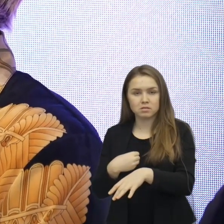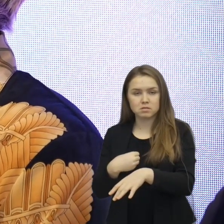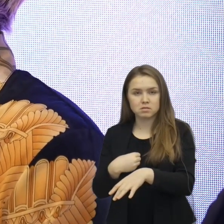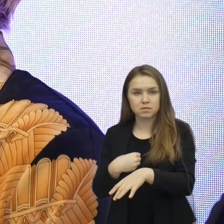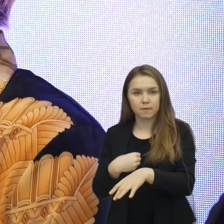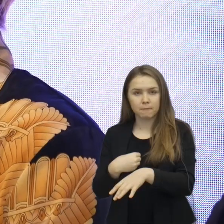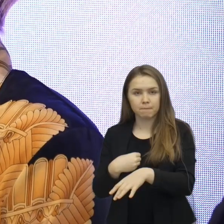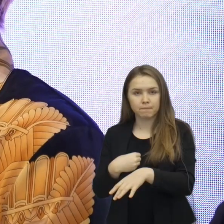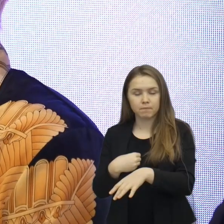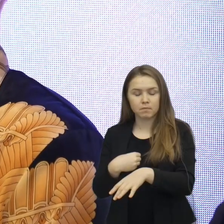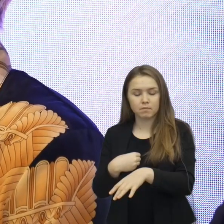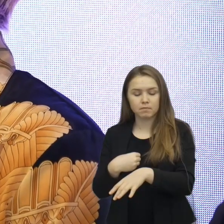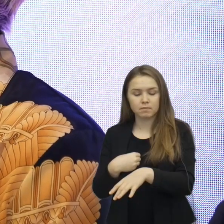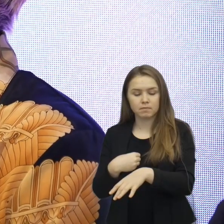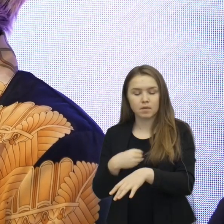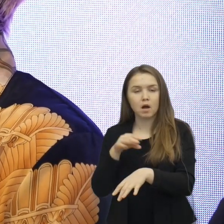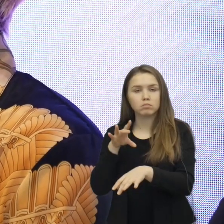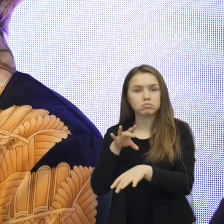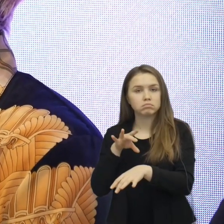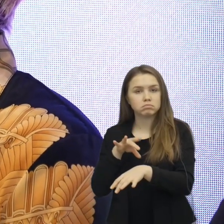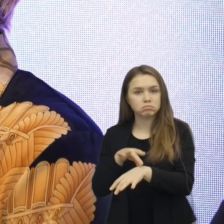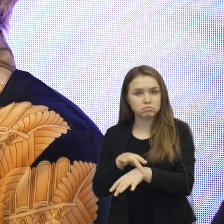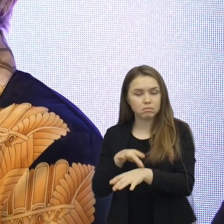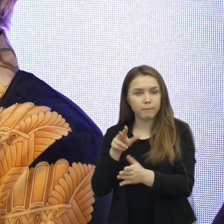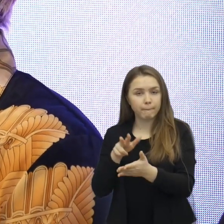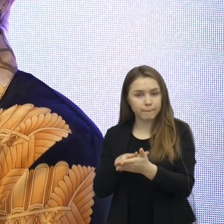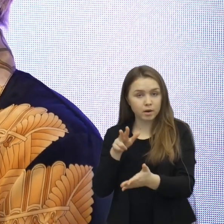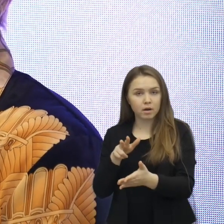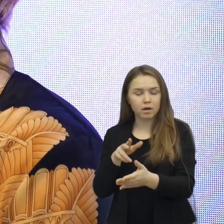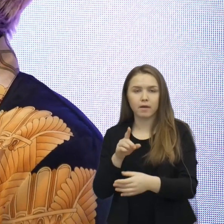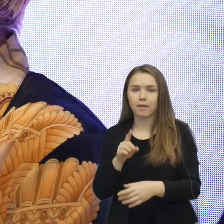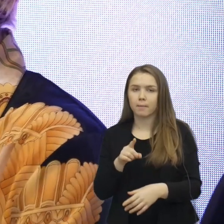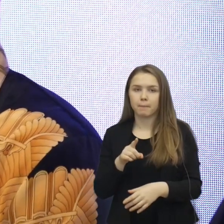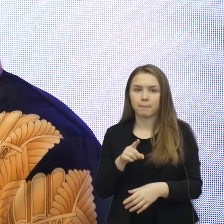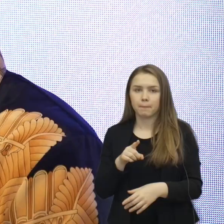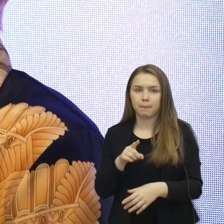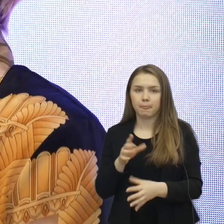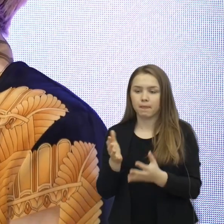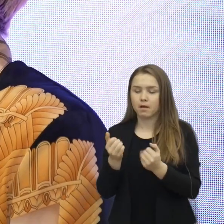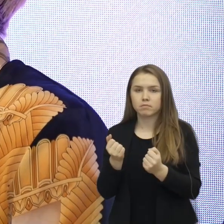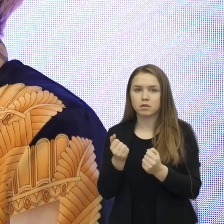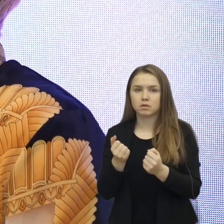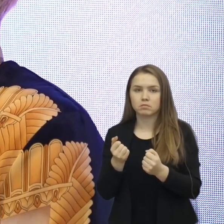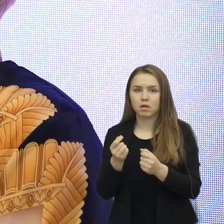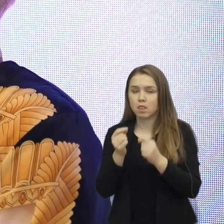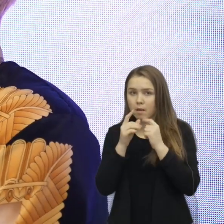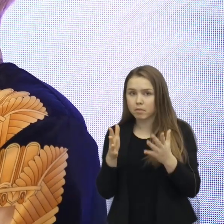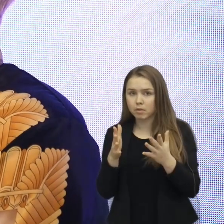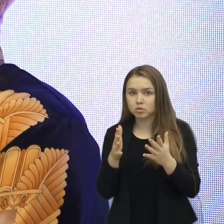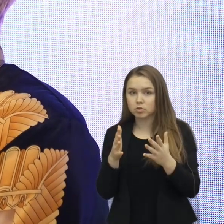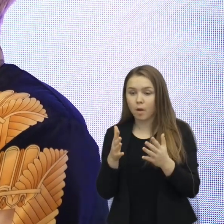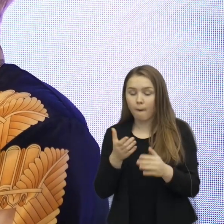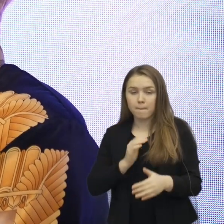except those 2 clinics were allowed to give you the diagnosis. So even if you're willing to cough up money and go private, you're not allowed to do that. But the